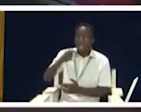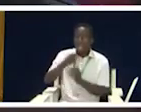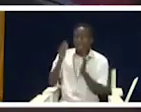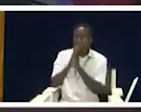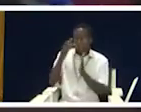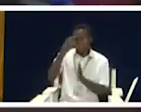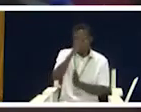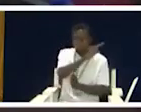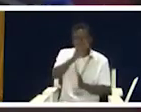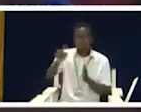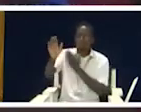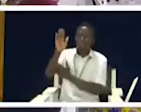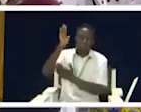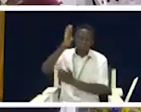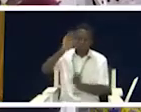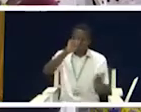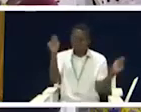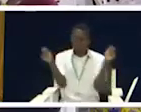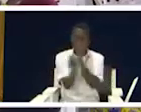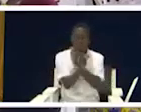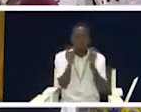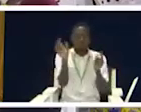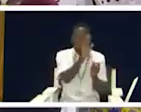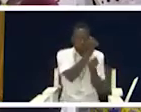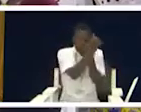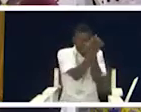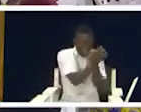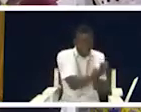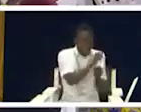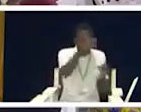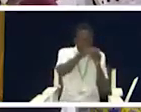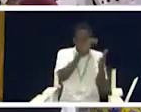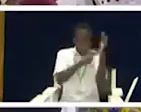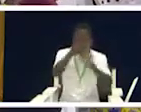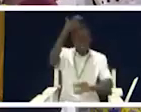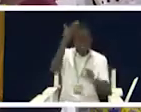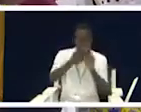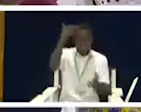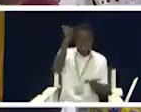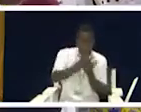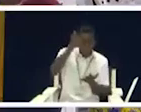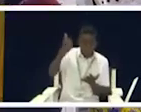turn again your captivity. If you are the one, a louder amen.